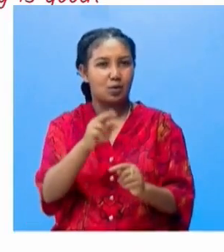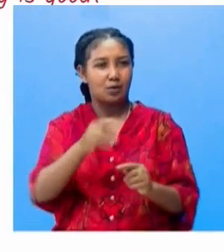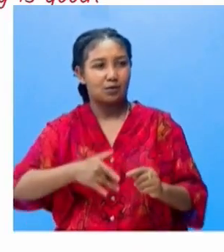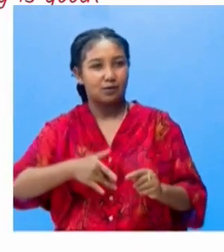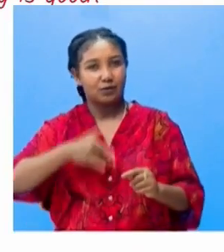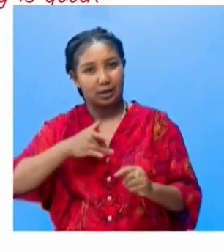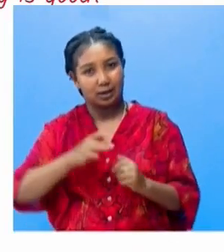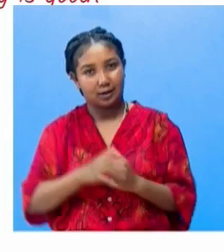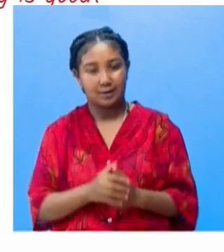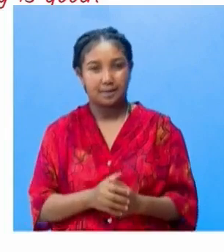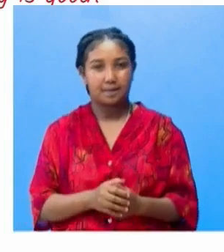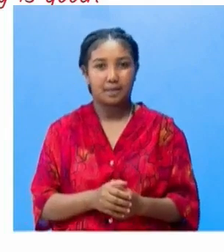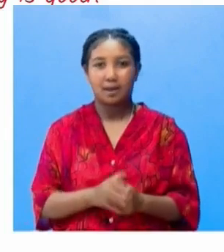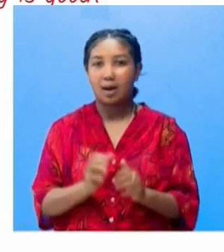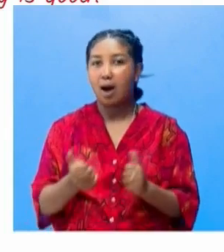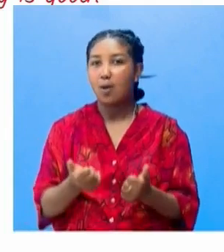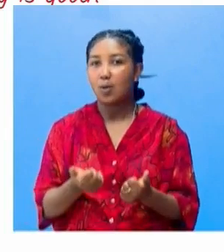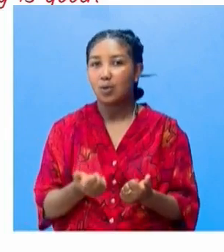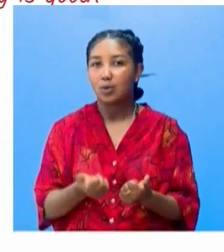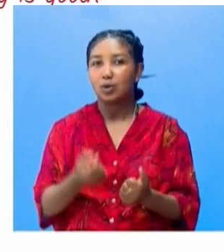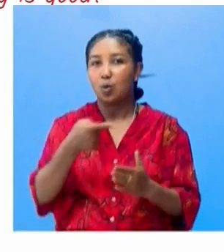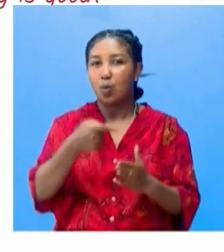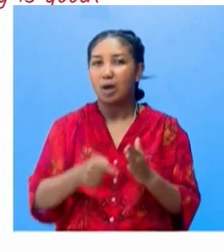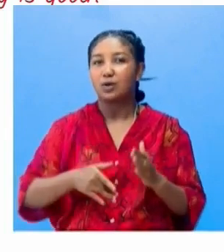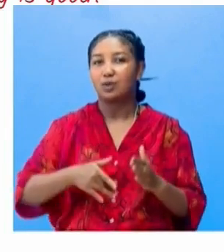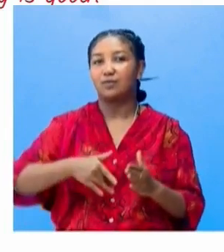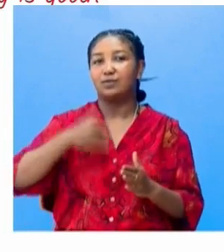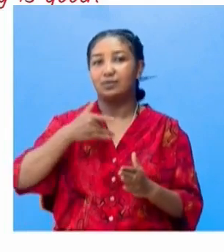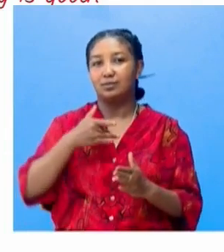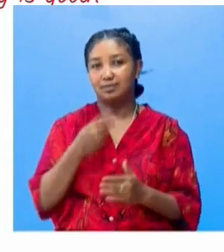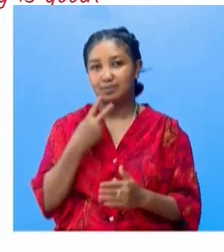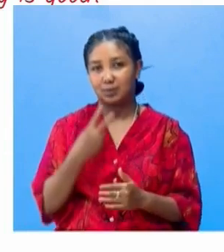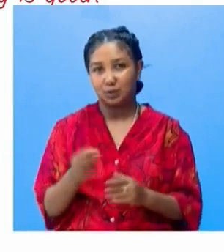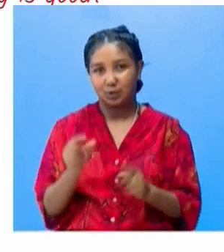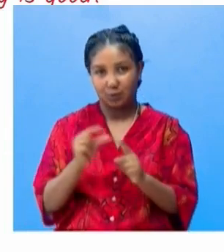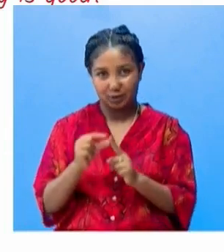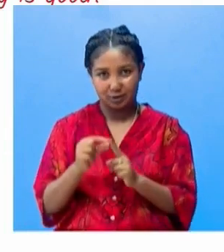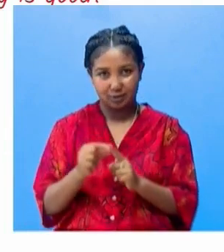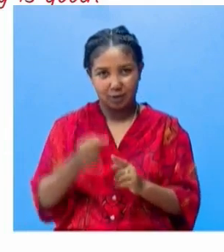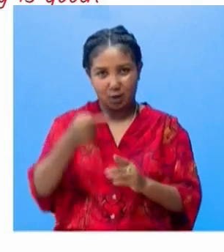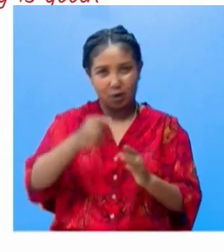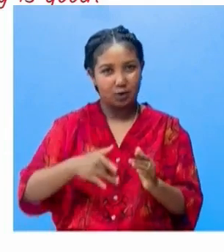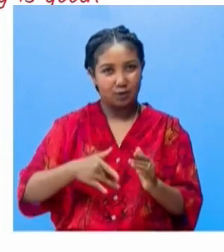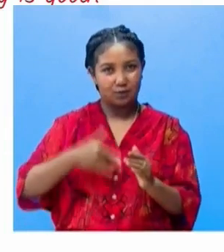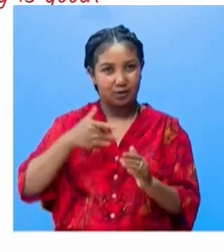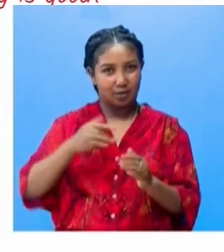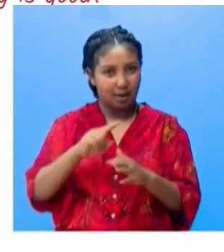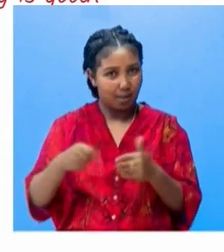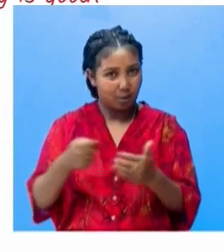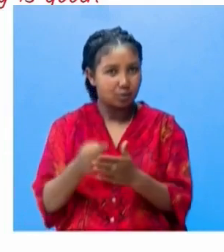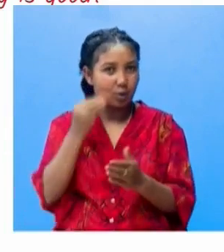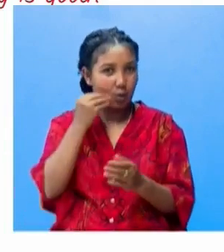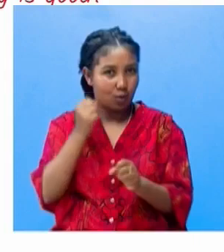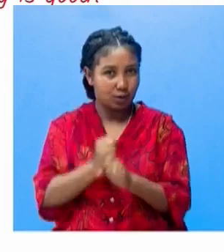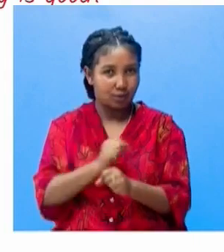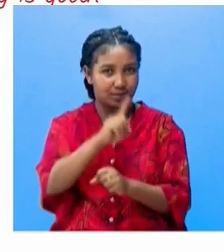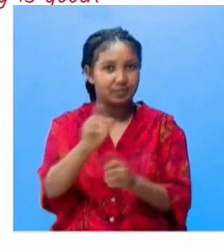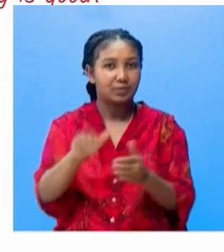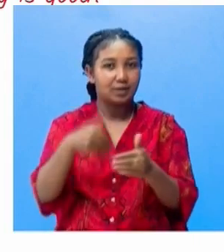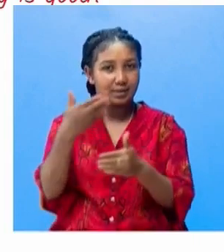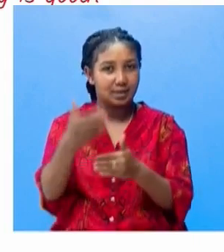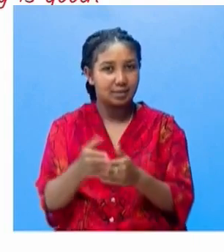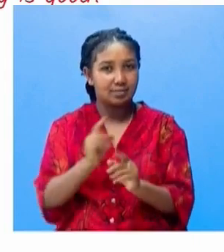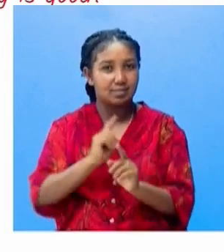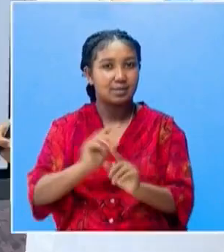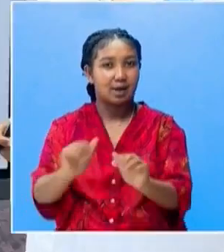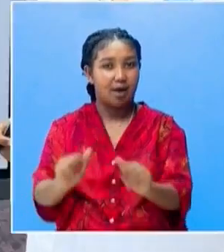feelings. How is that? What do you feel? Look at this word. What do you feel about the homework? Then, how do you